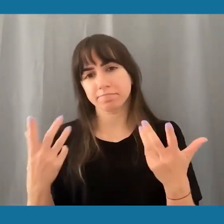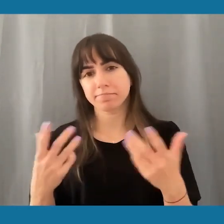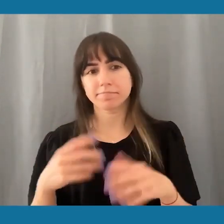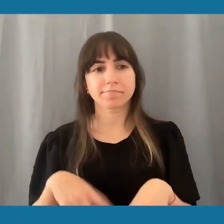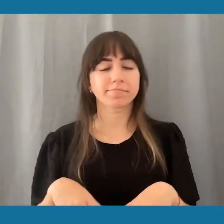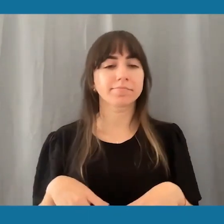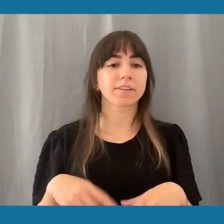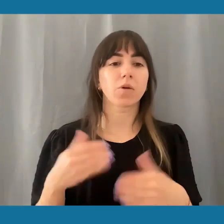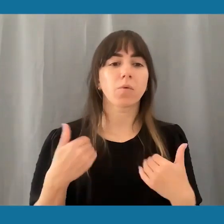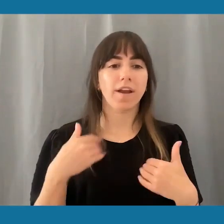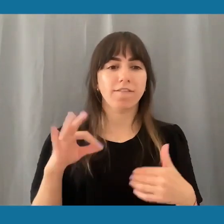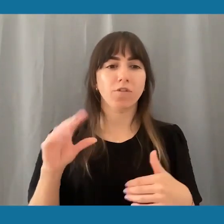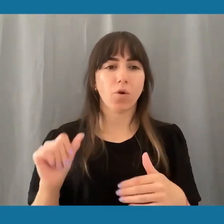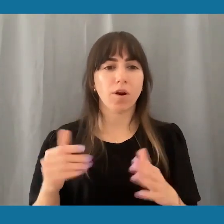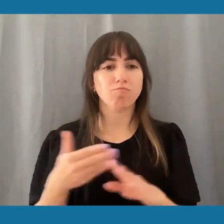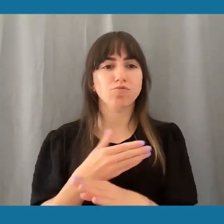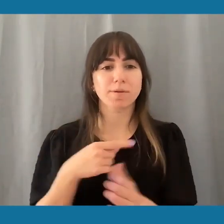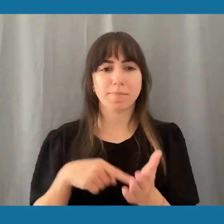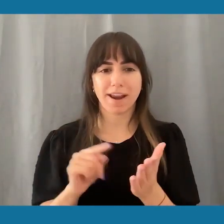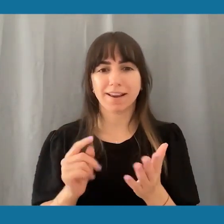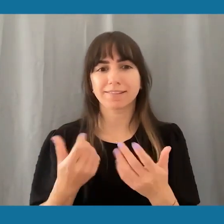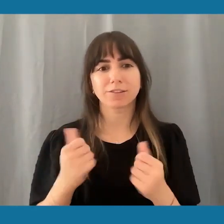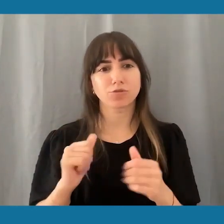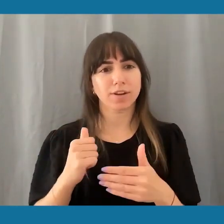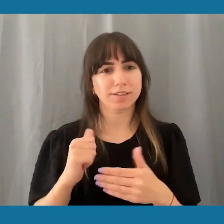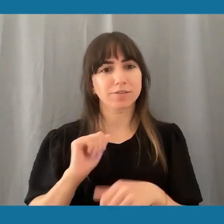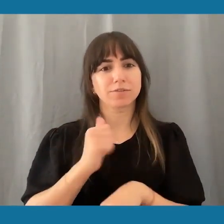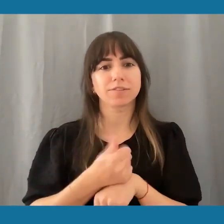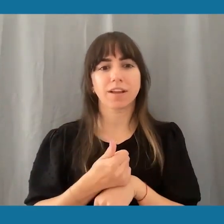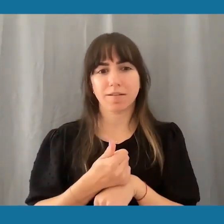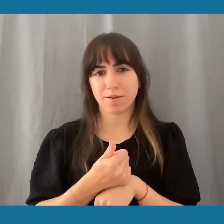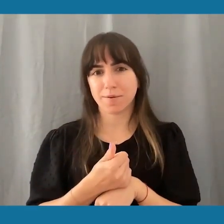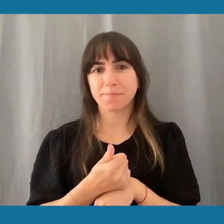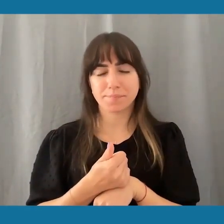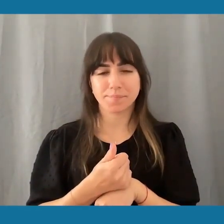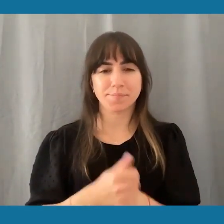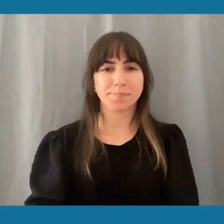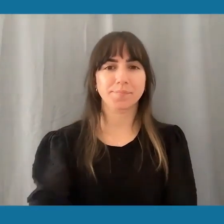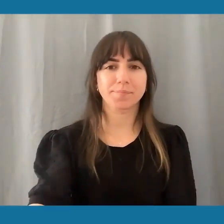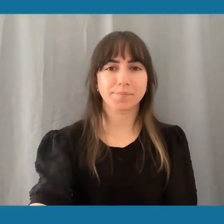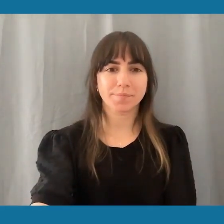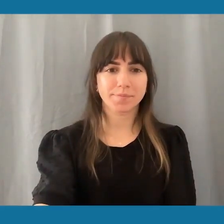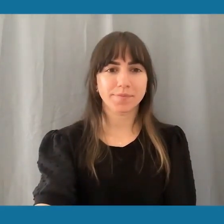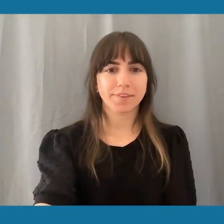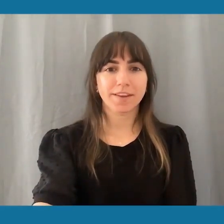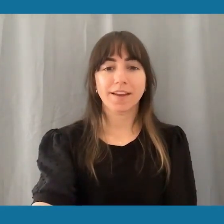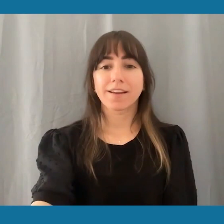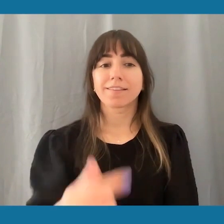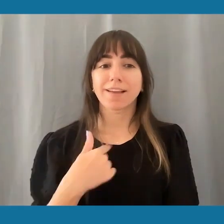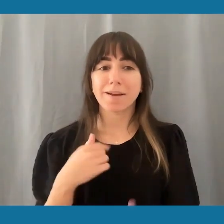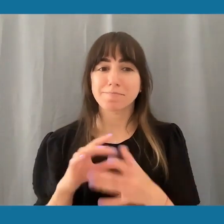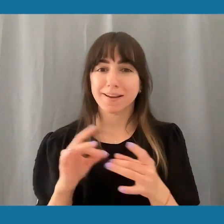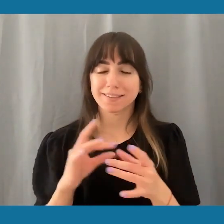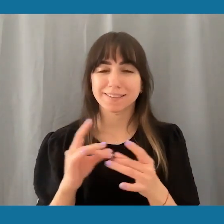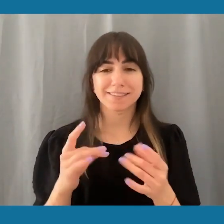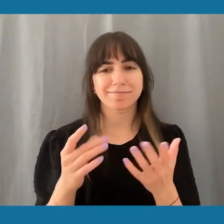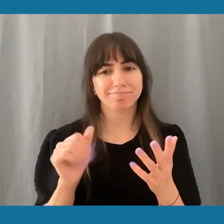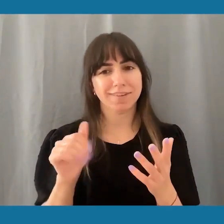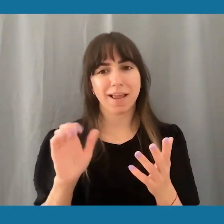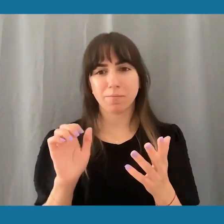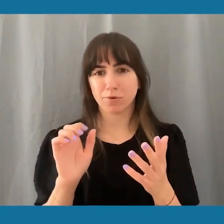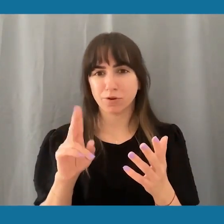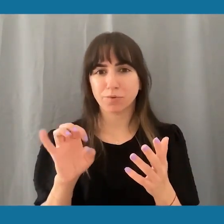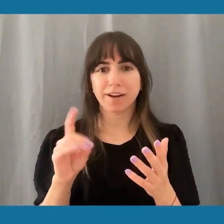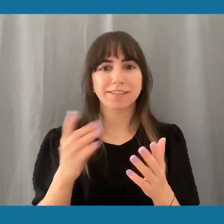is the best place to get a hold of us. Maybe you want to have more specific questions or want to have a one-off conversation. You can actually go to